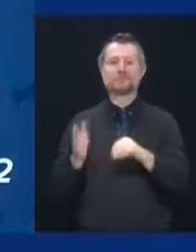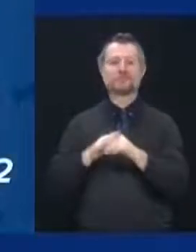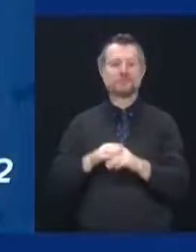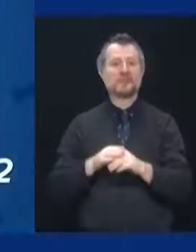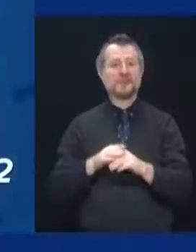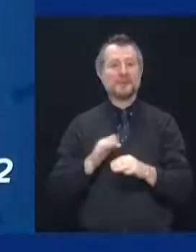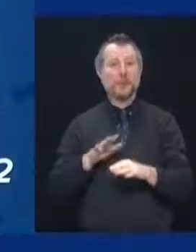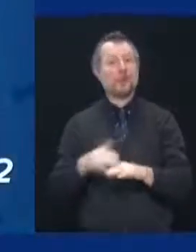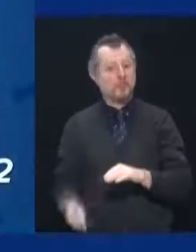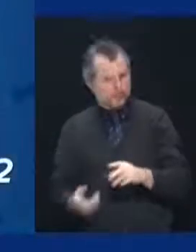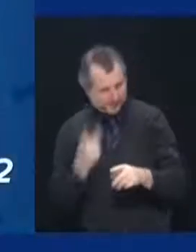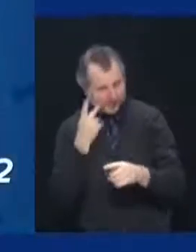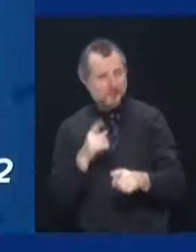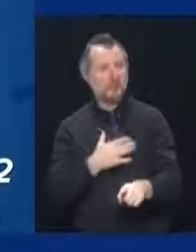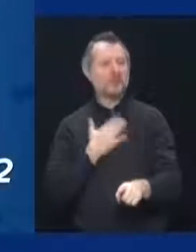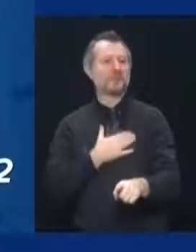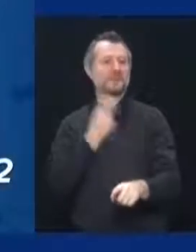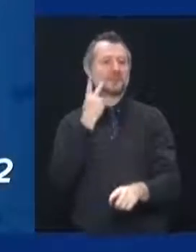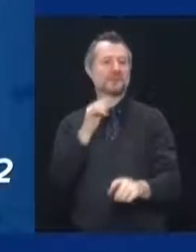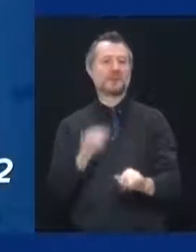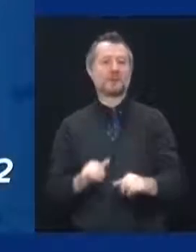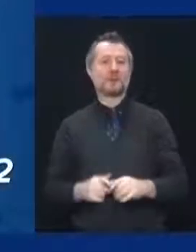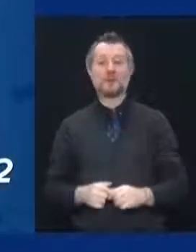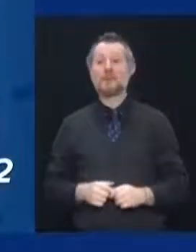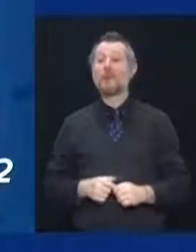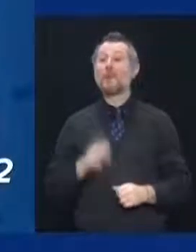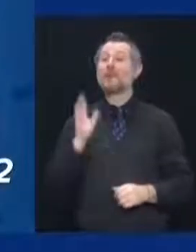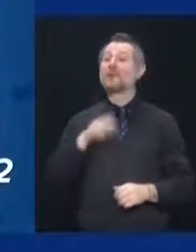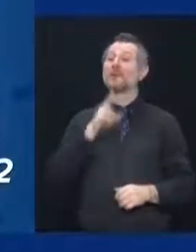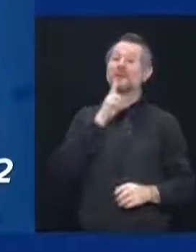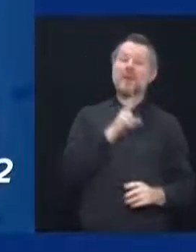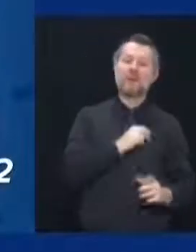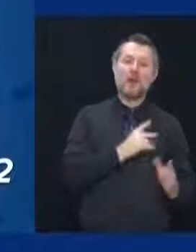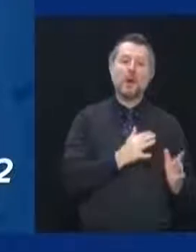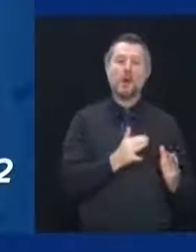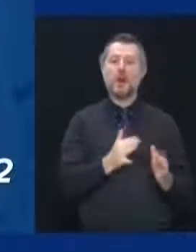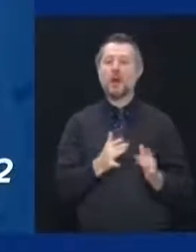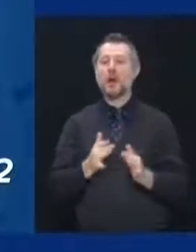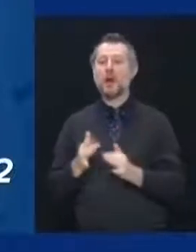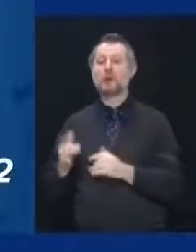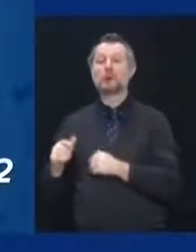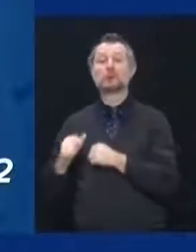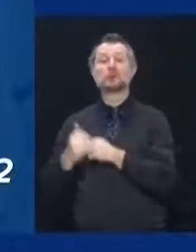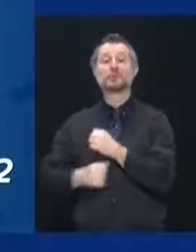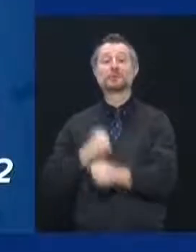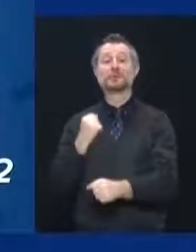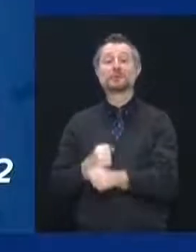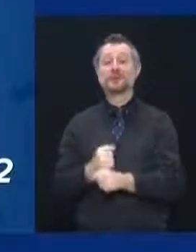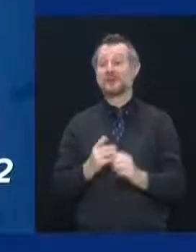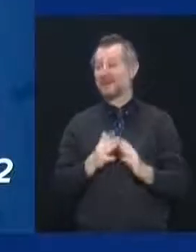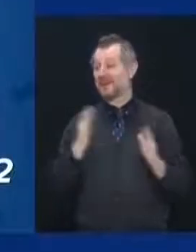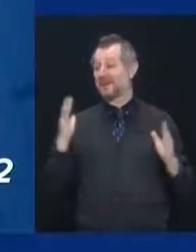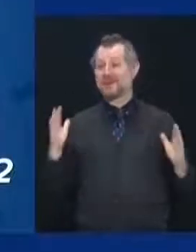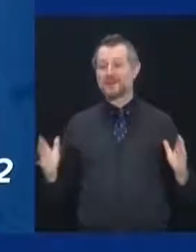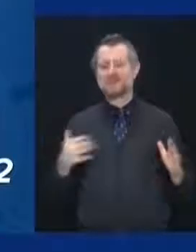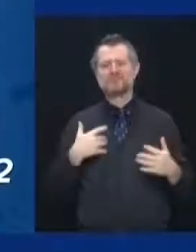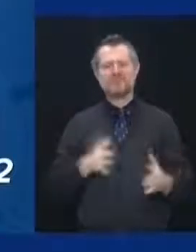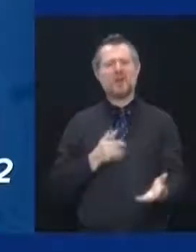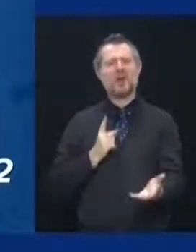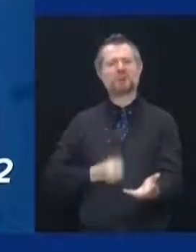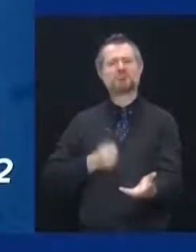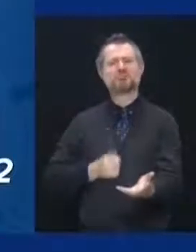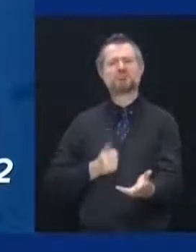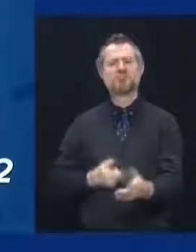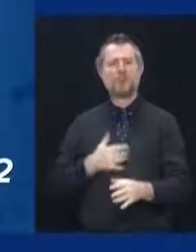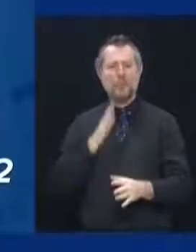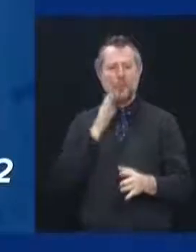reduction. The post-holiday effect. We talked about what was going to